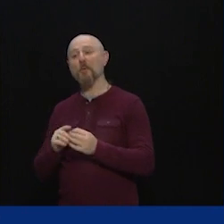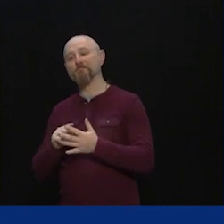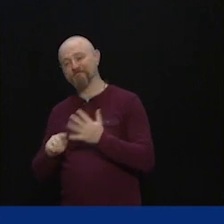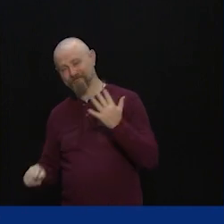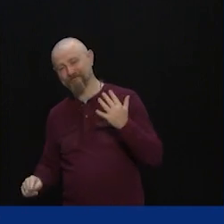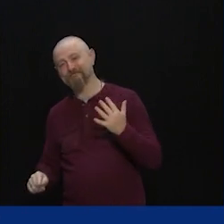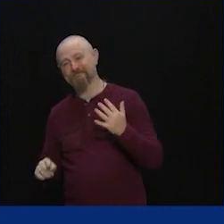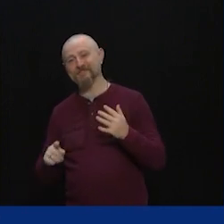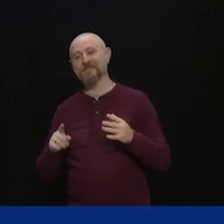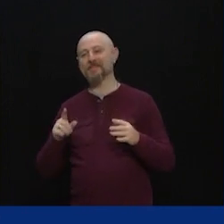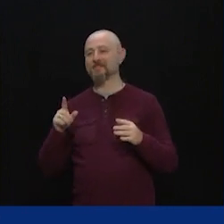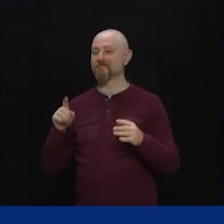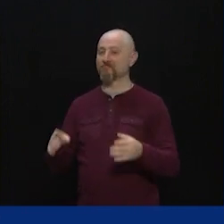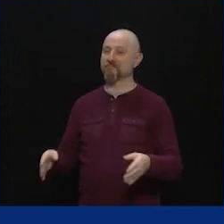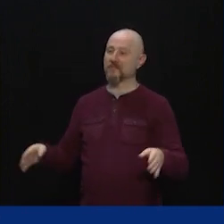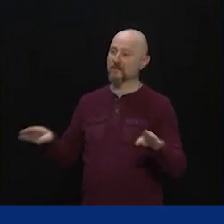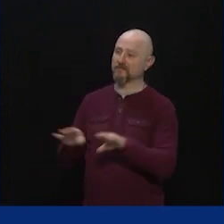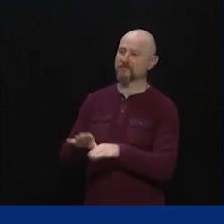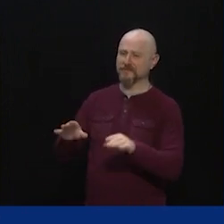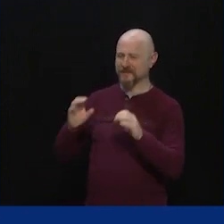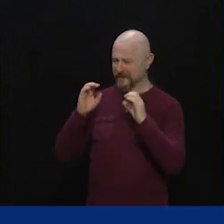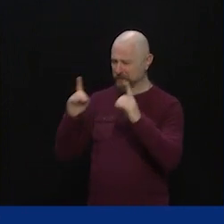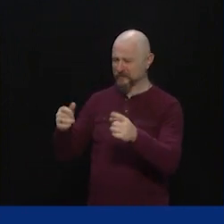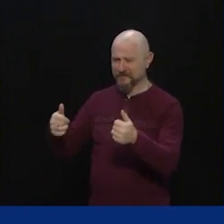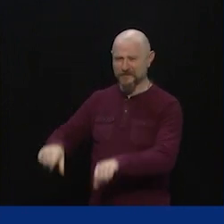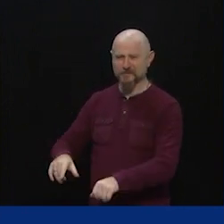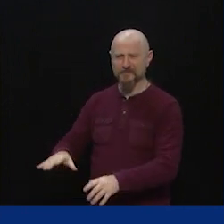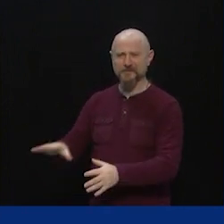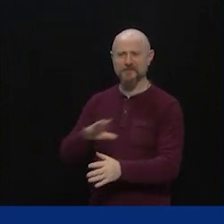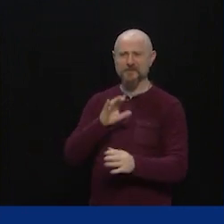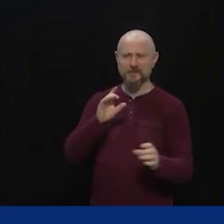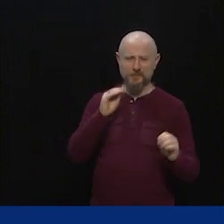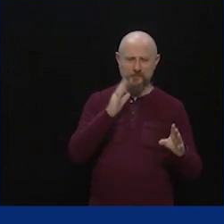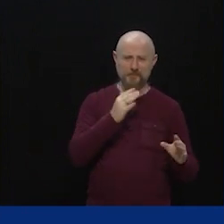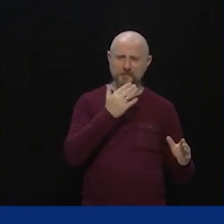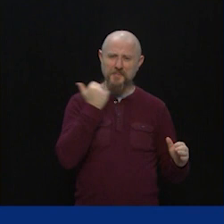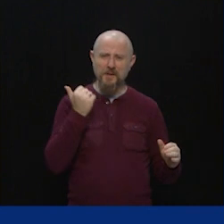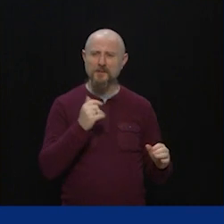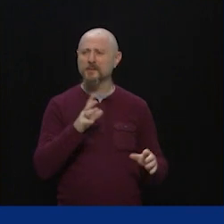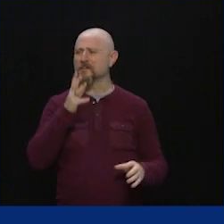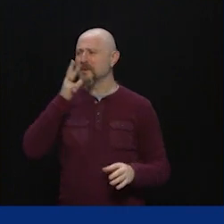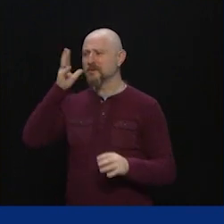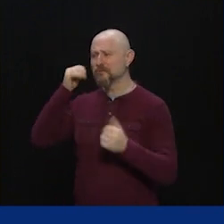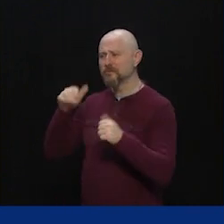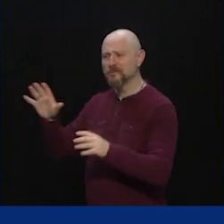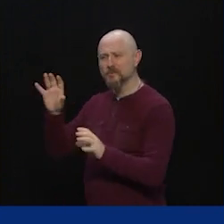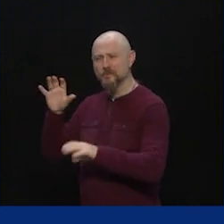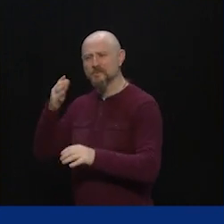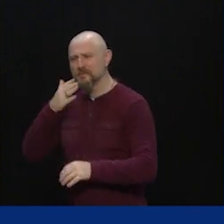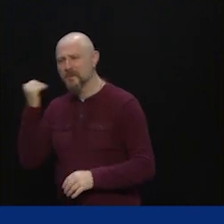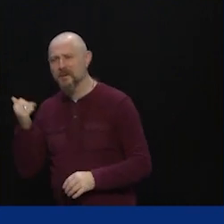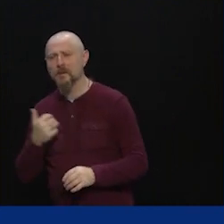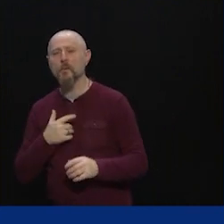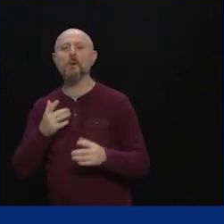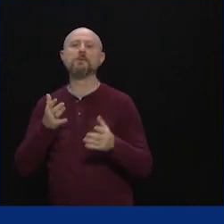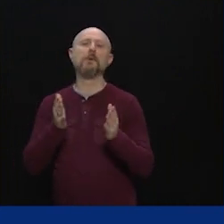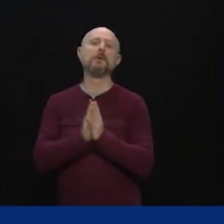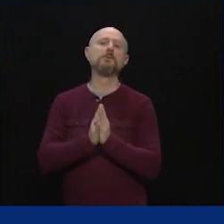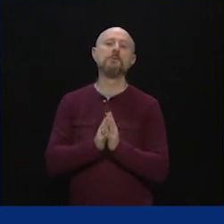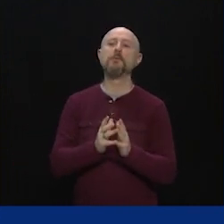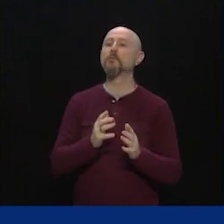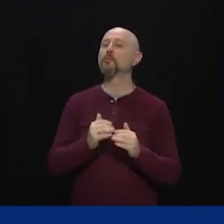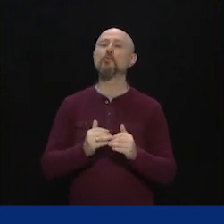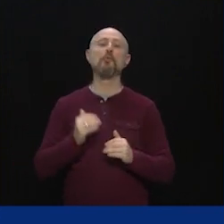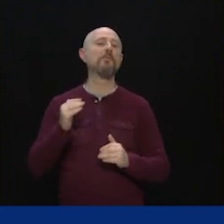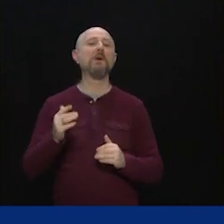the teachers did the best they could. The parents did the best they could, but we asked too much to try and manage children learning